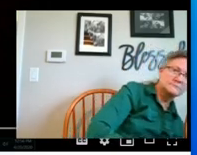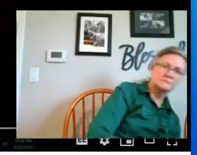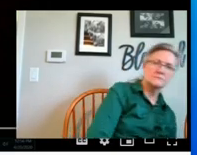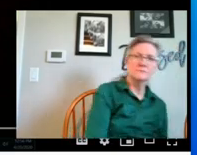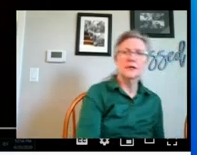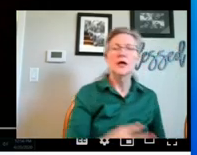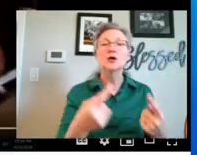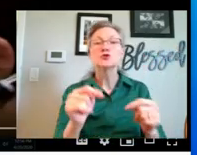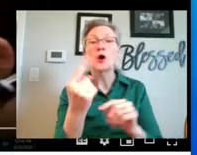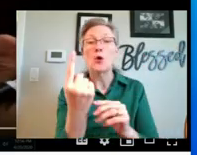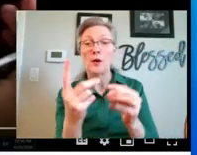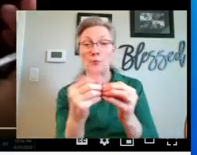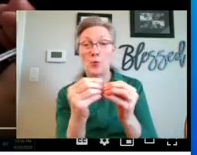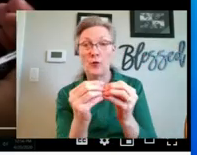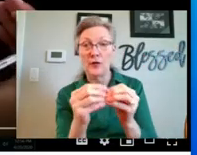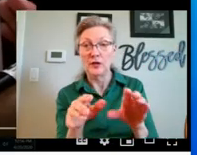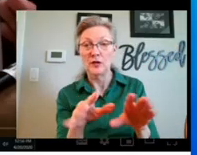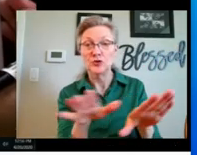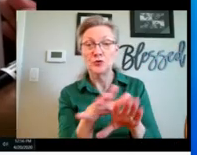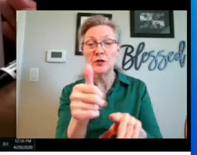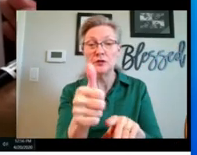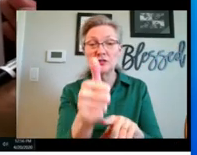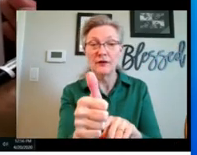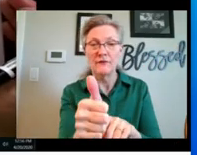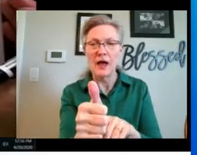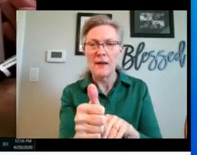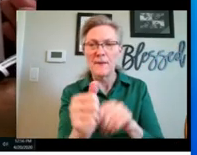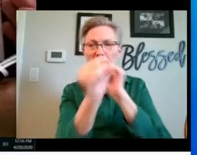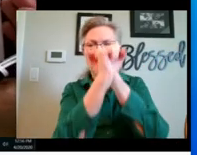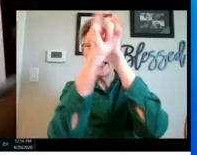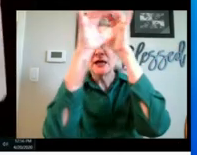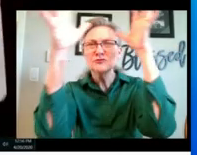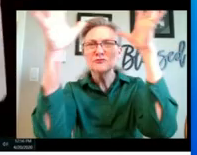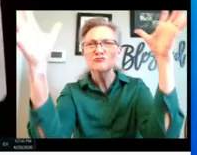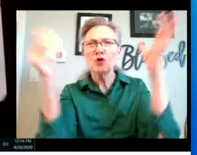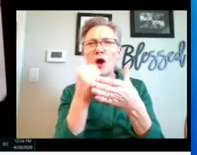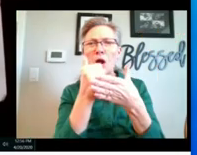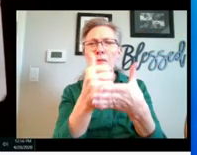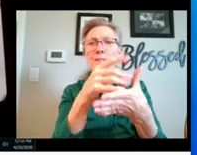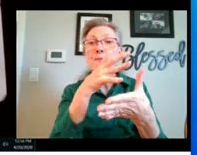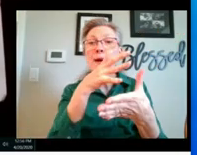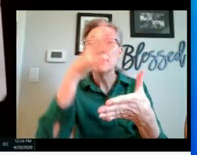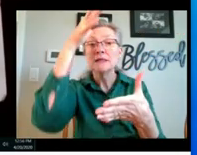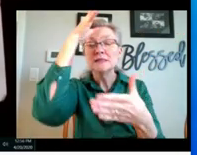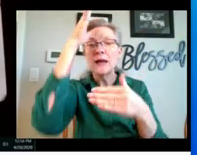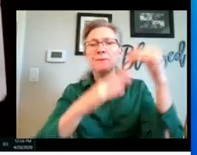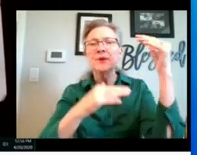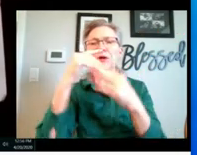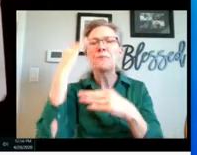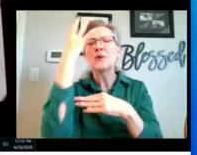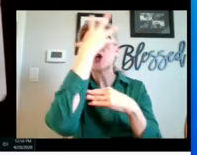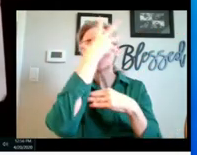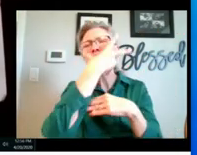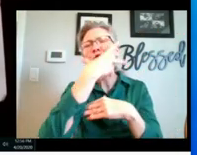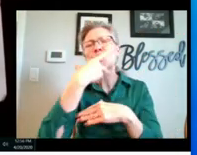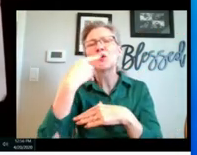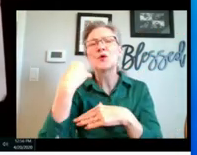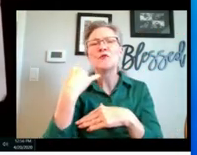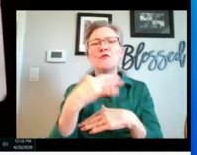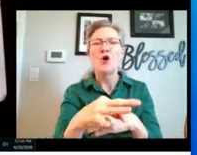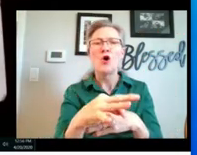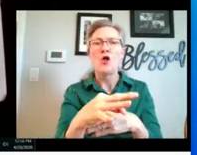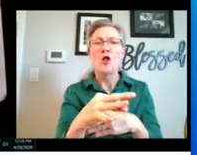you to imagine that you are helping your parents build a beautiful outdoor backyard oasis. You're